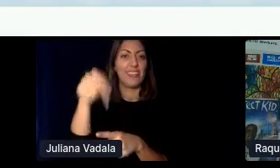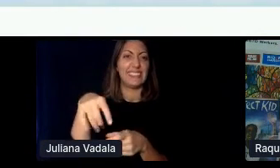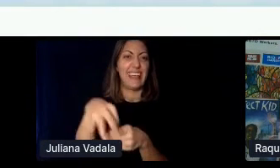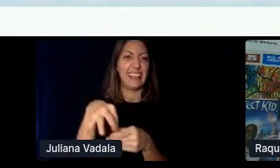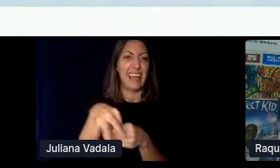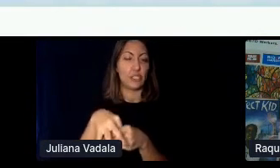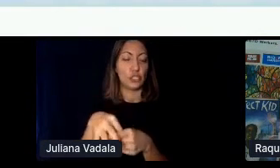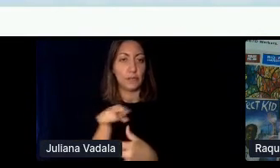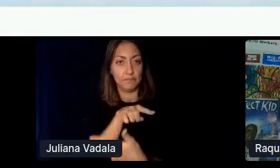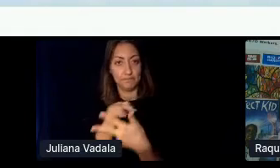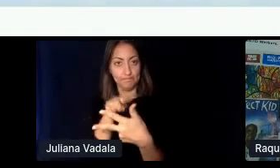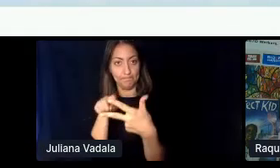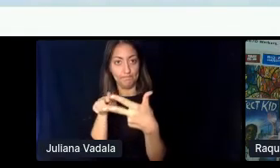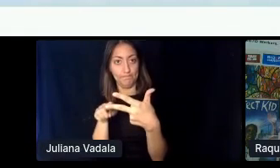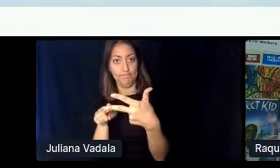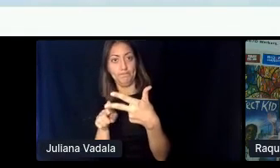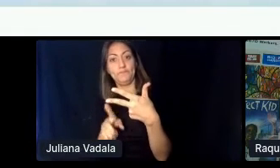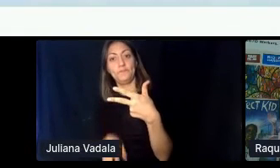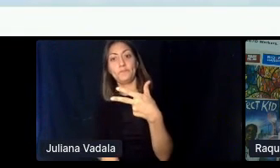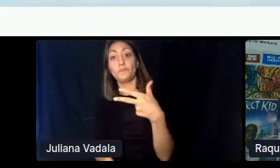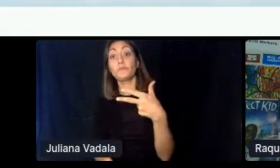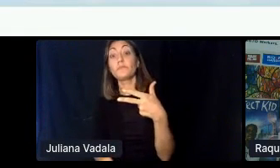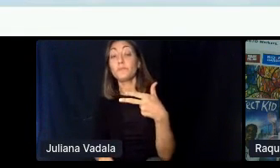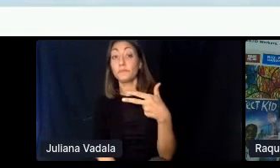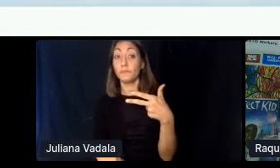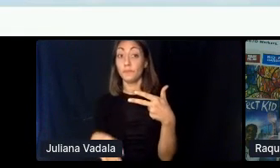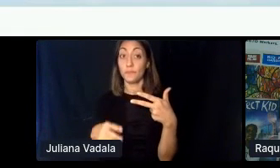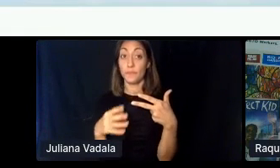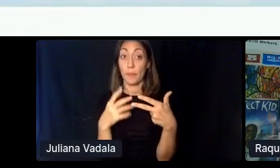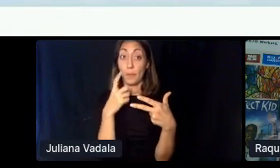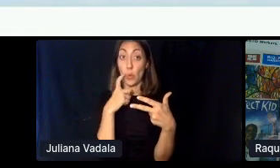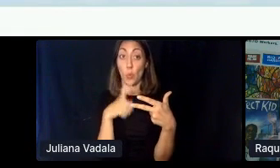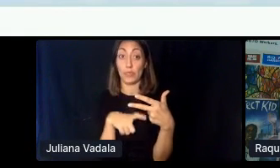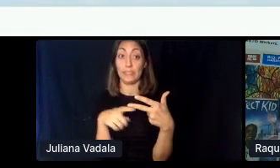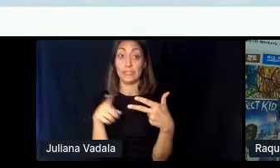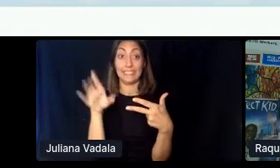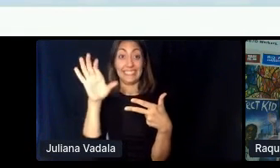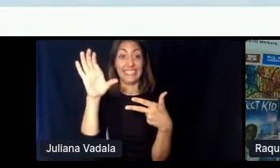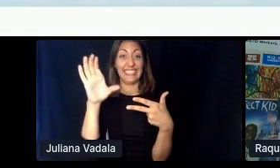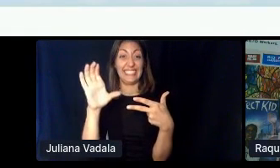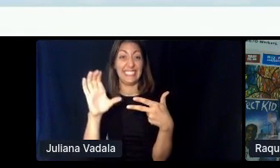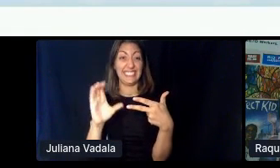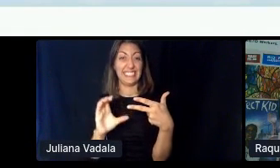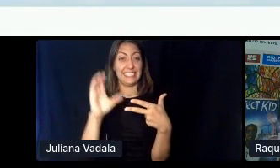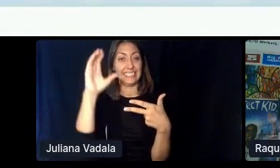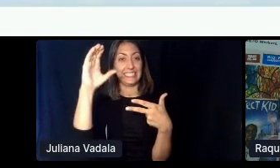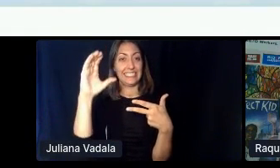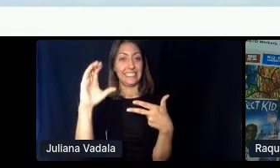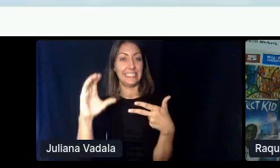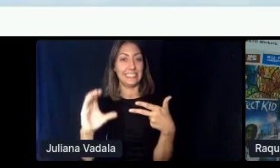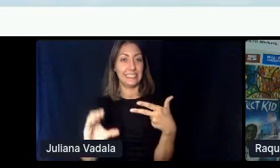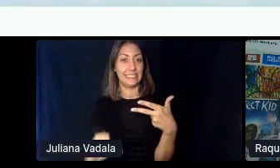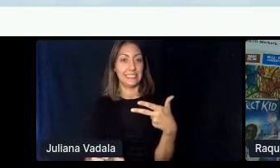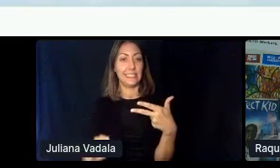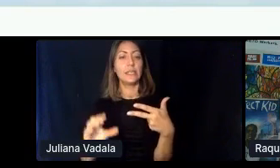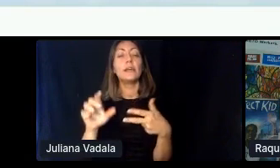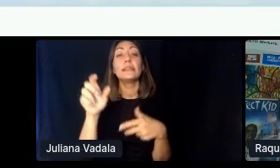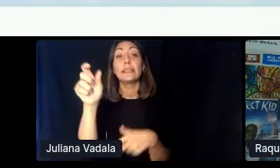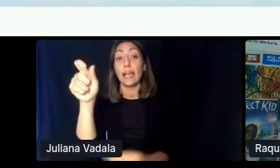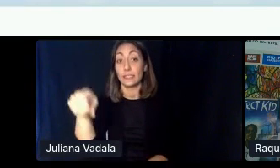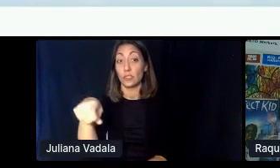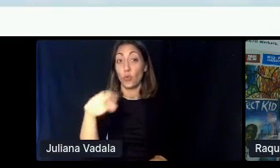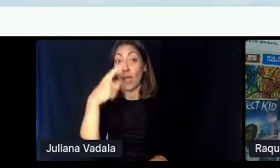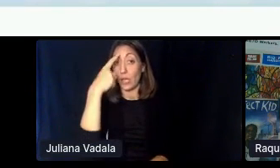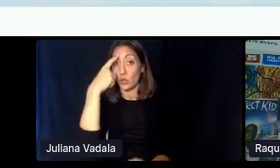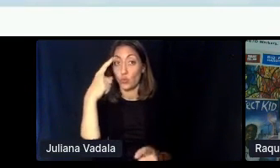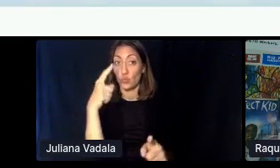Okay, I am seeing C's going off the bat. And yes, I'm going to agree with you all. The response we want to go with is C, but why?